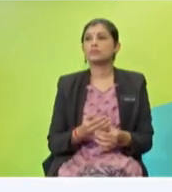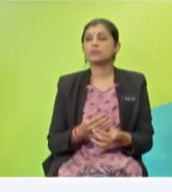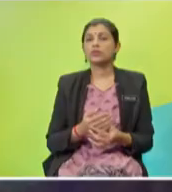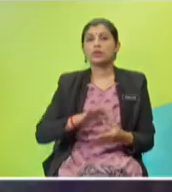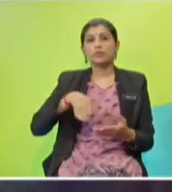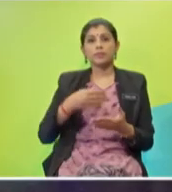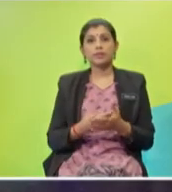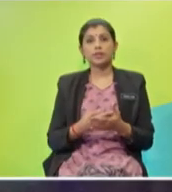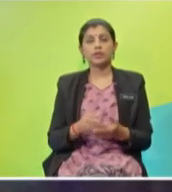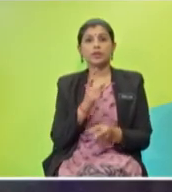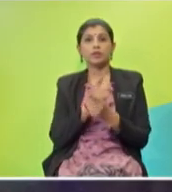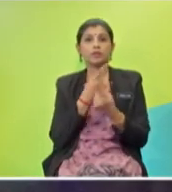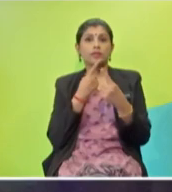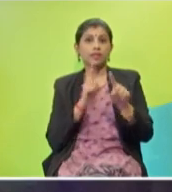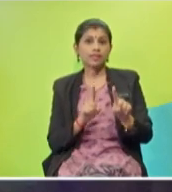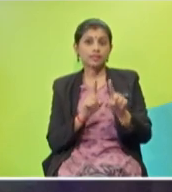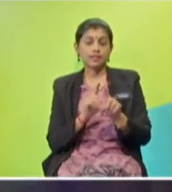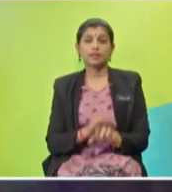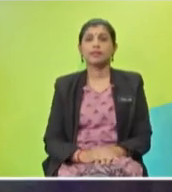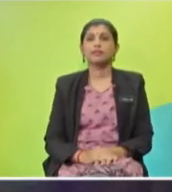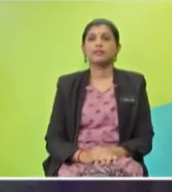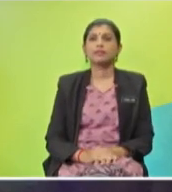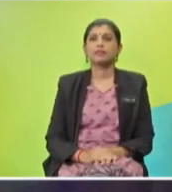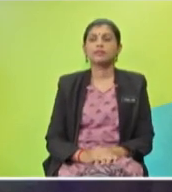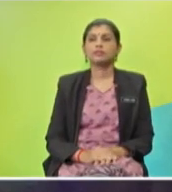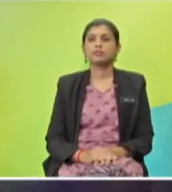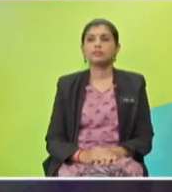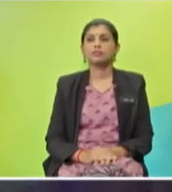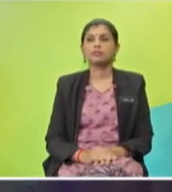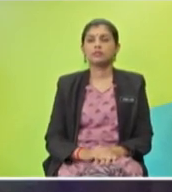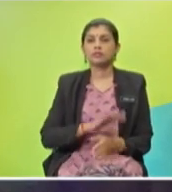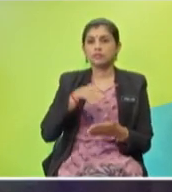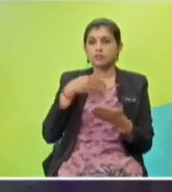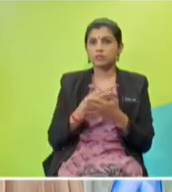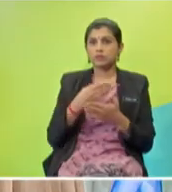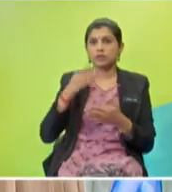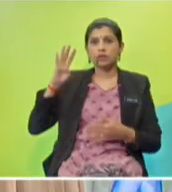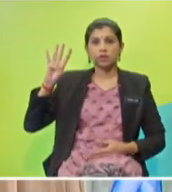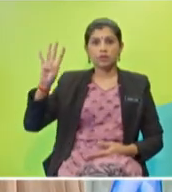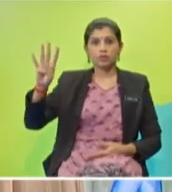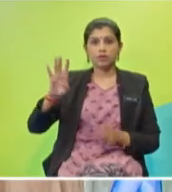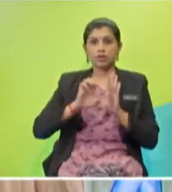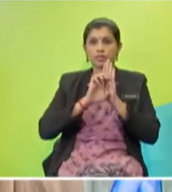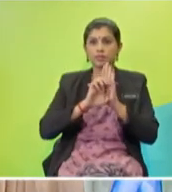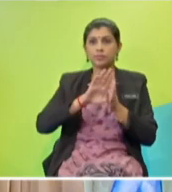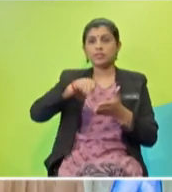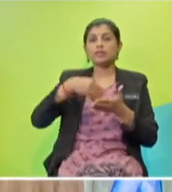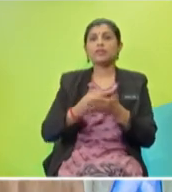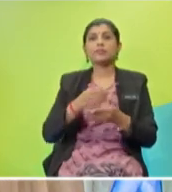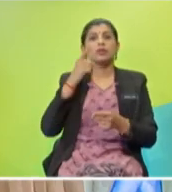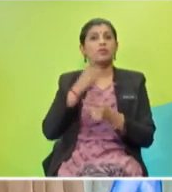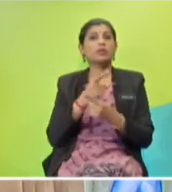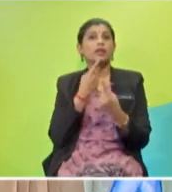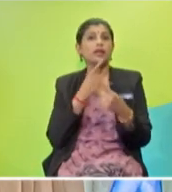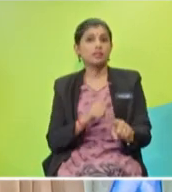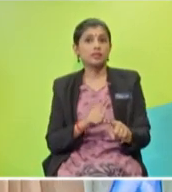correct? Well done, everyone. Everybody got the correct answers for all four examples today. So, we'll give you